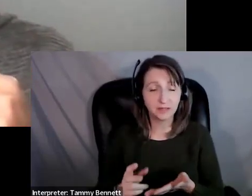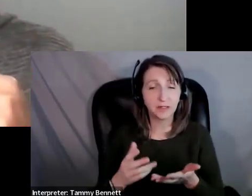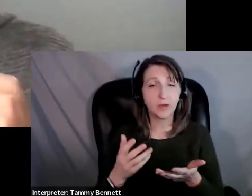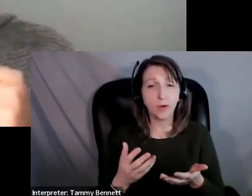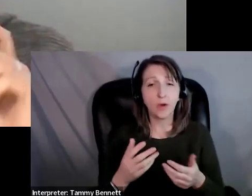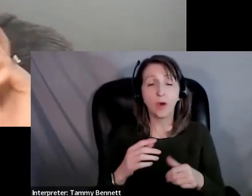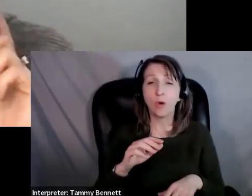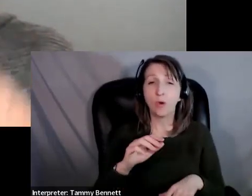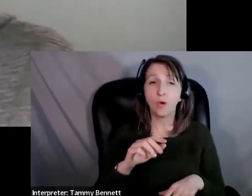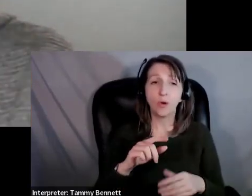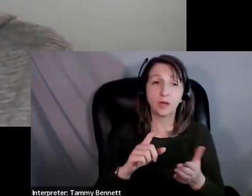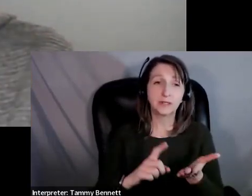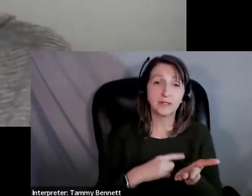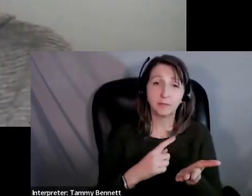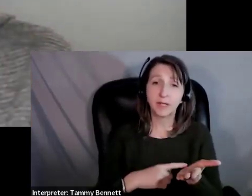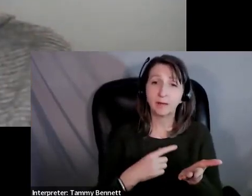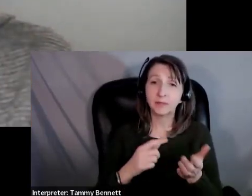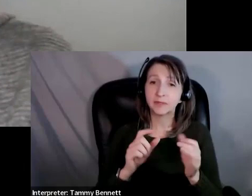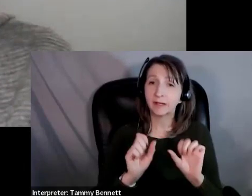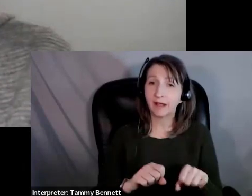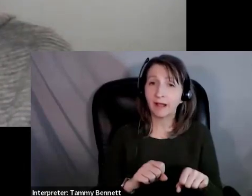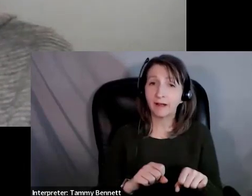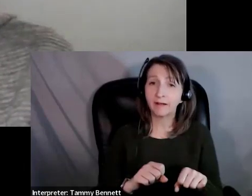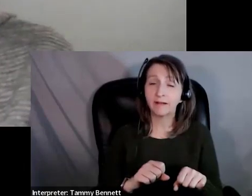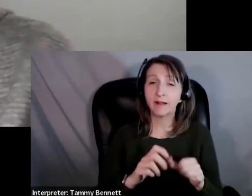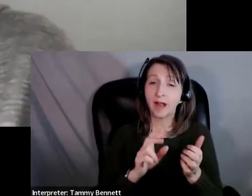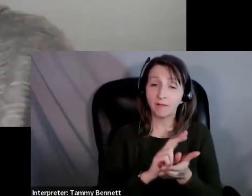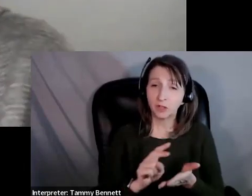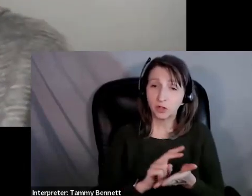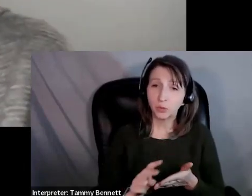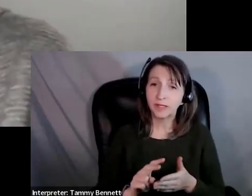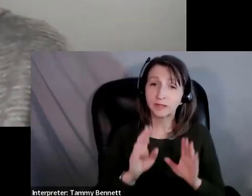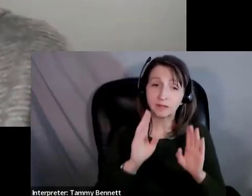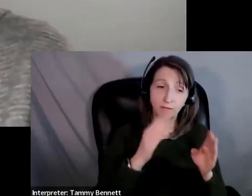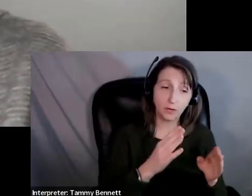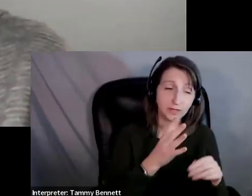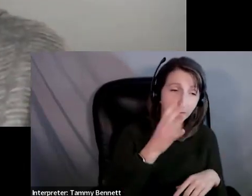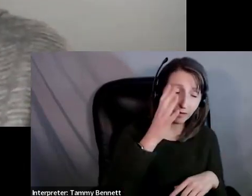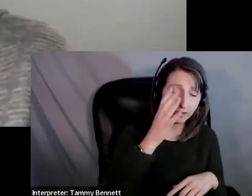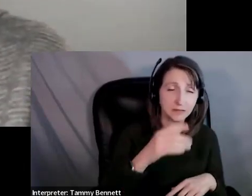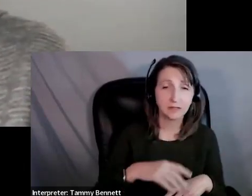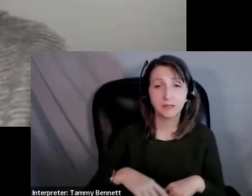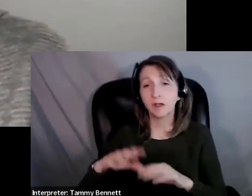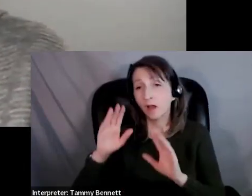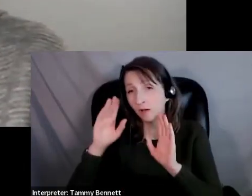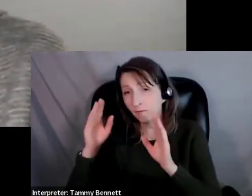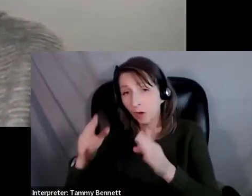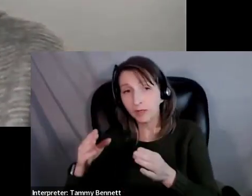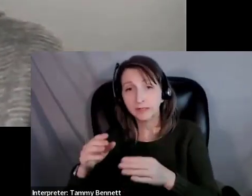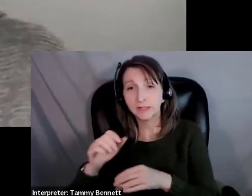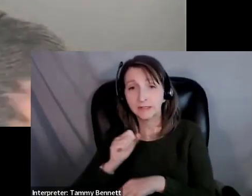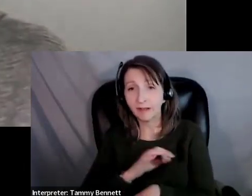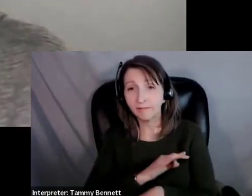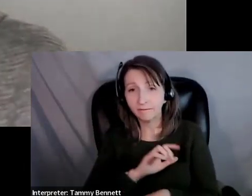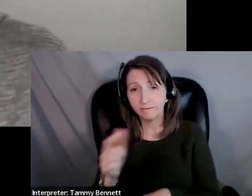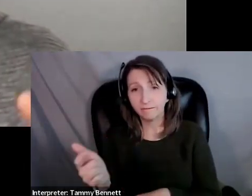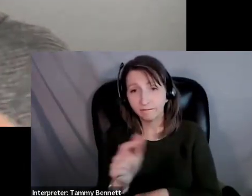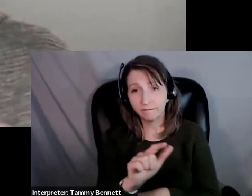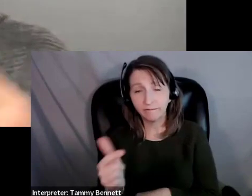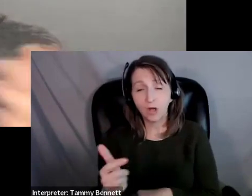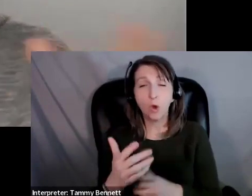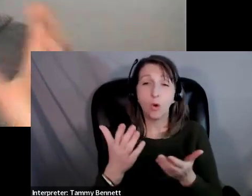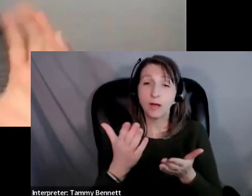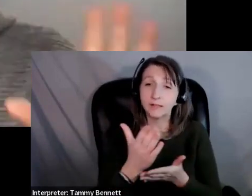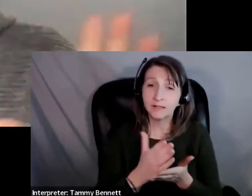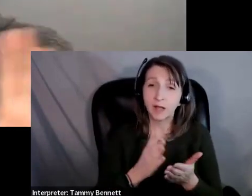alternate that time between, um, parent and, uh, the staff members, or I have students who are 30 minutes every single week. So me meeting with